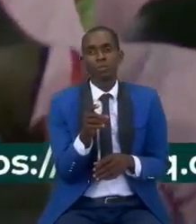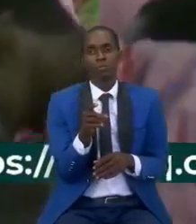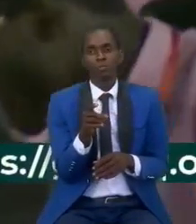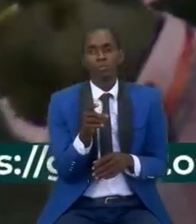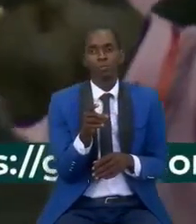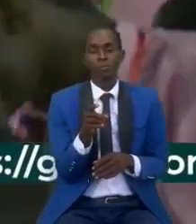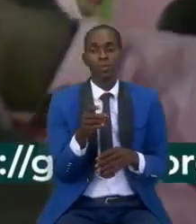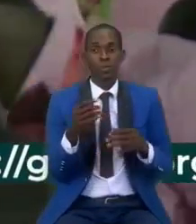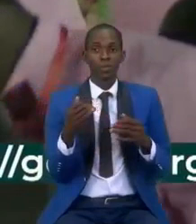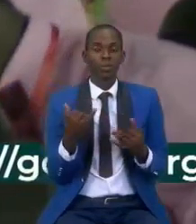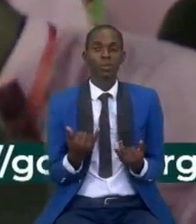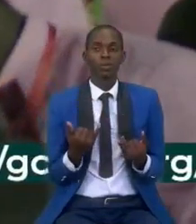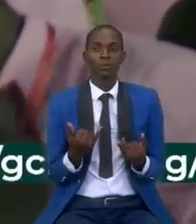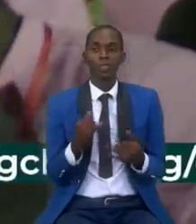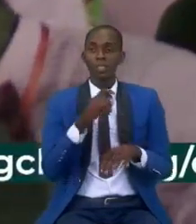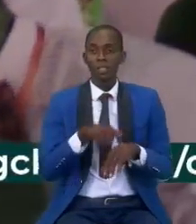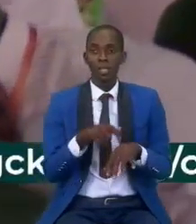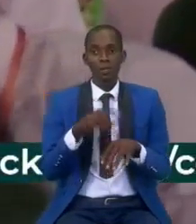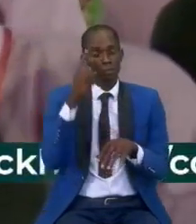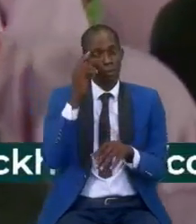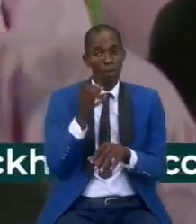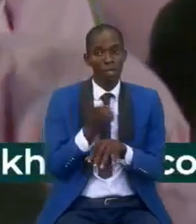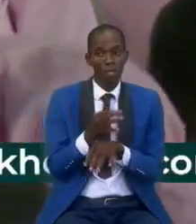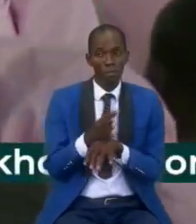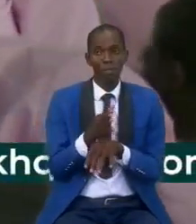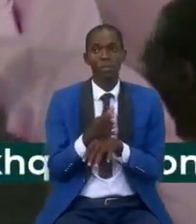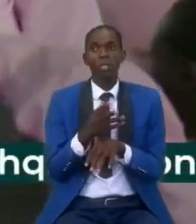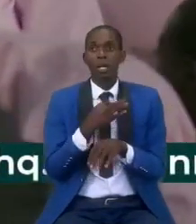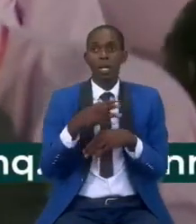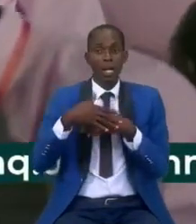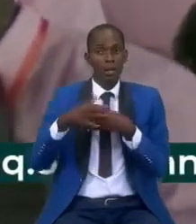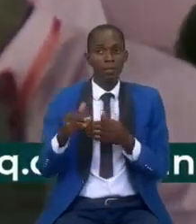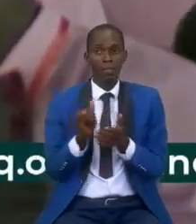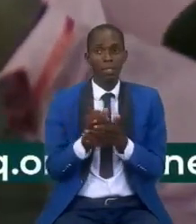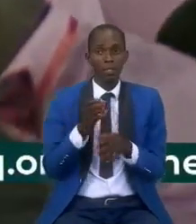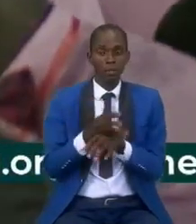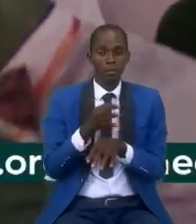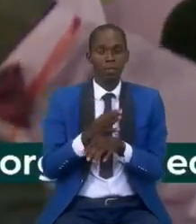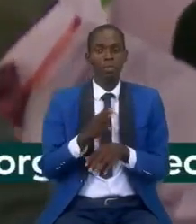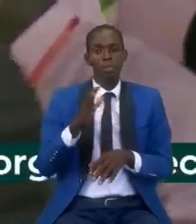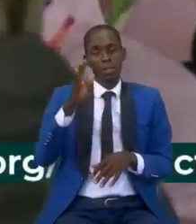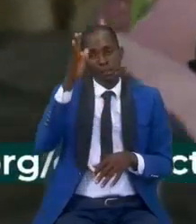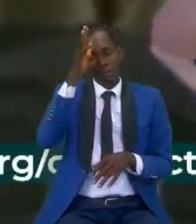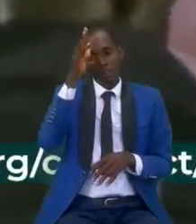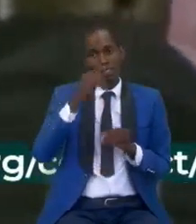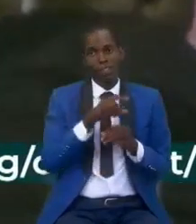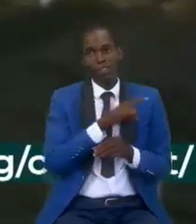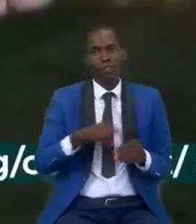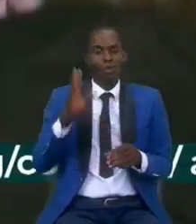come back to pray for your guaranteed healing in Jesus' name.